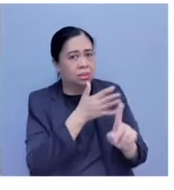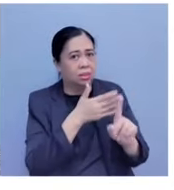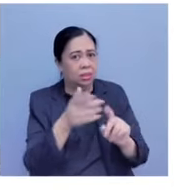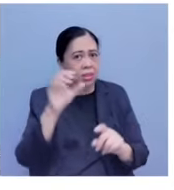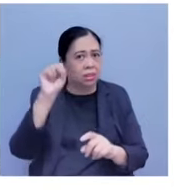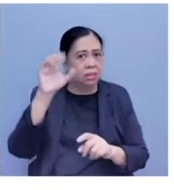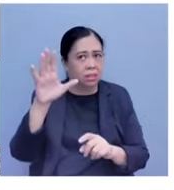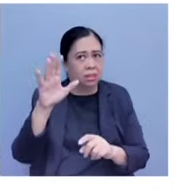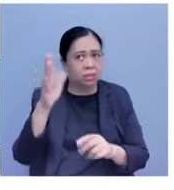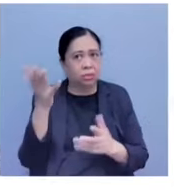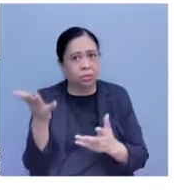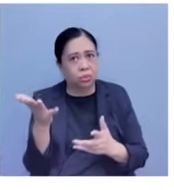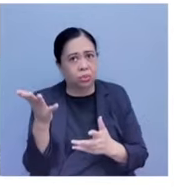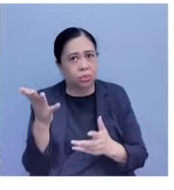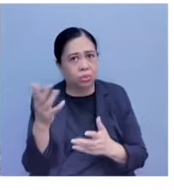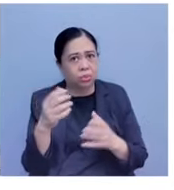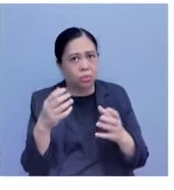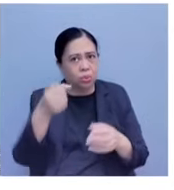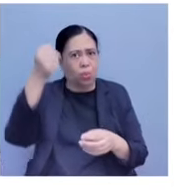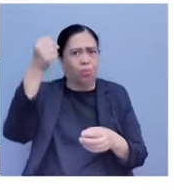to restrain